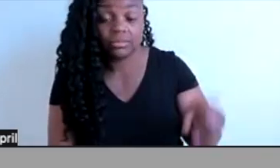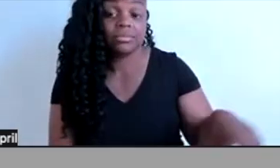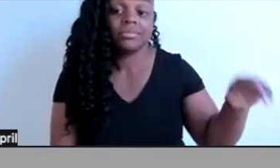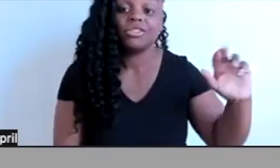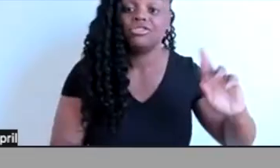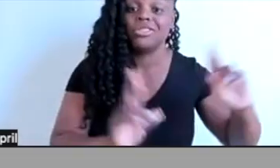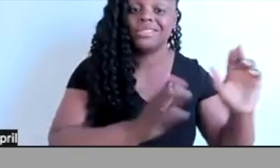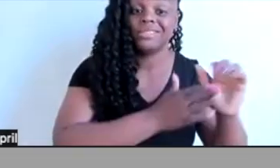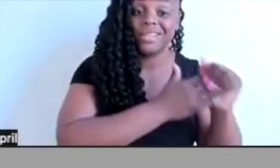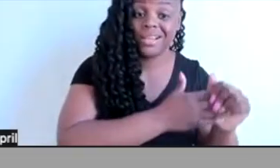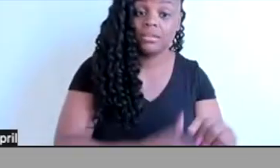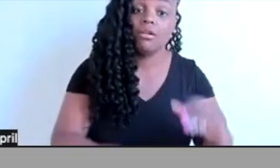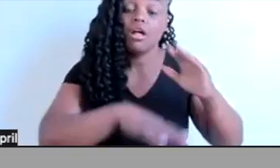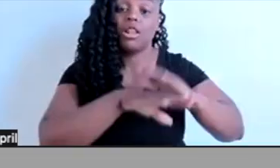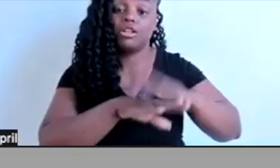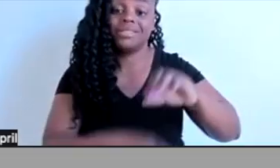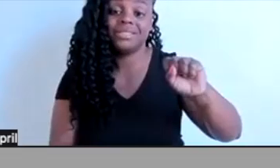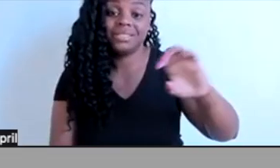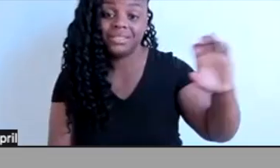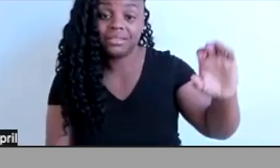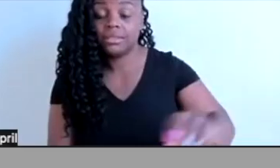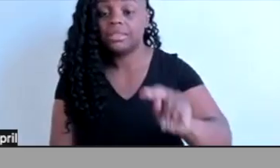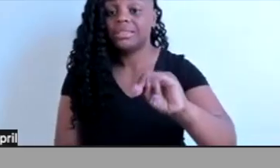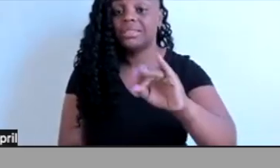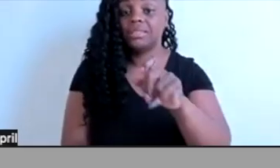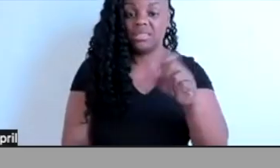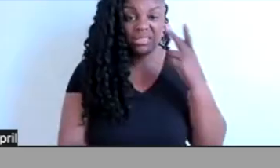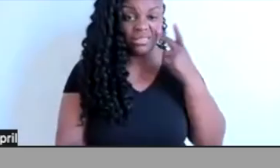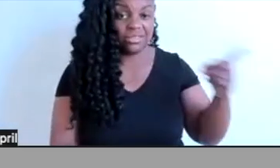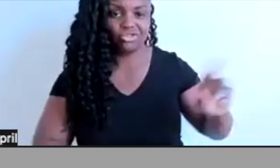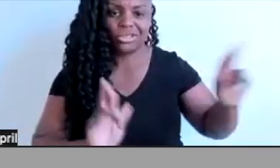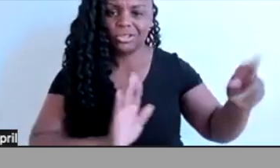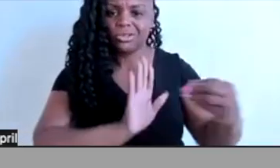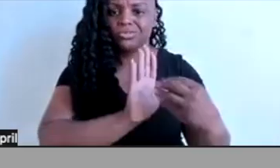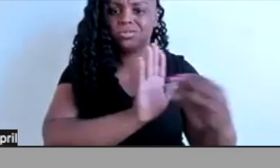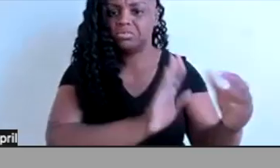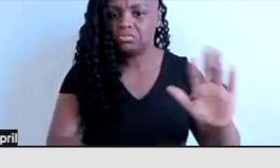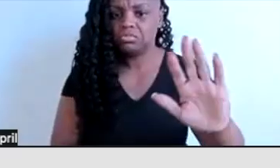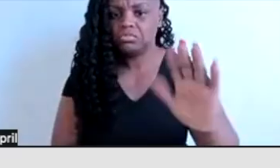QR codes for the Ready Guide, Alert SCC, and Nixle.